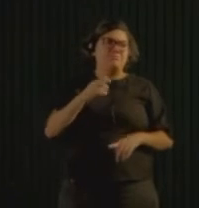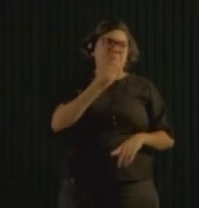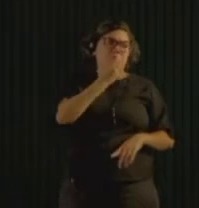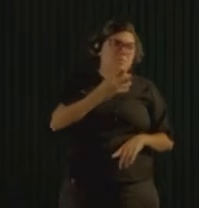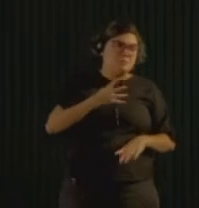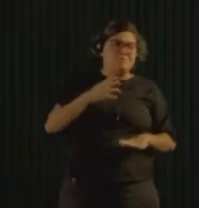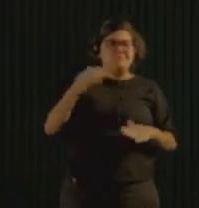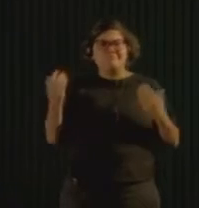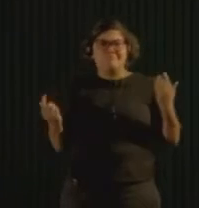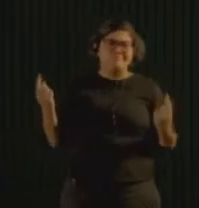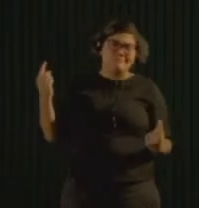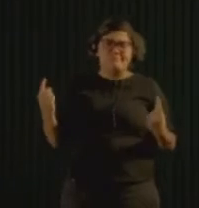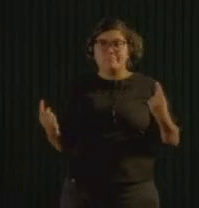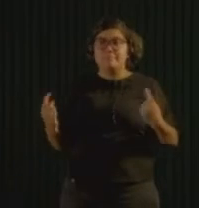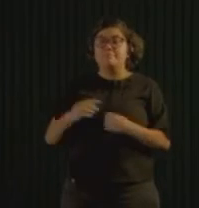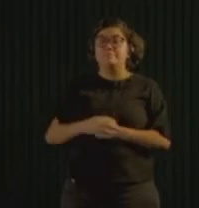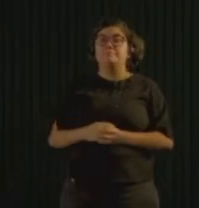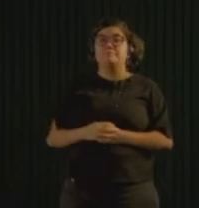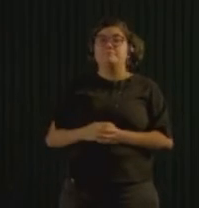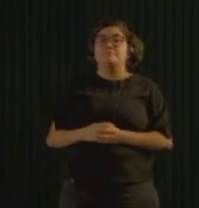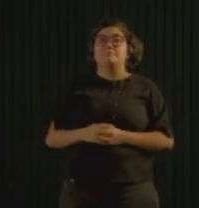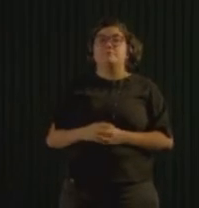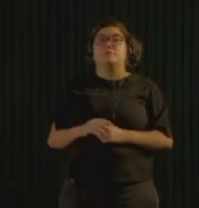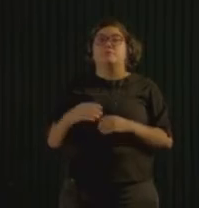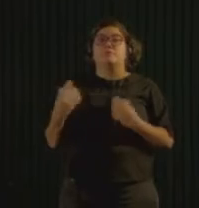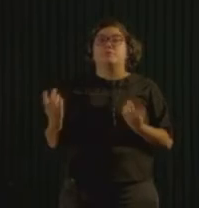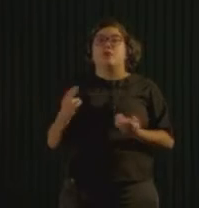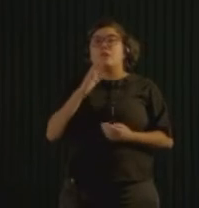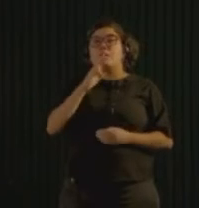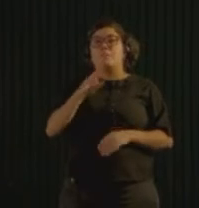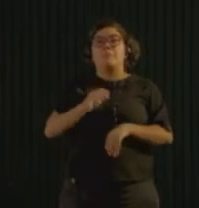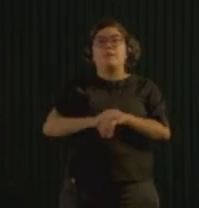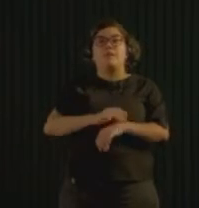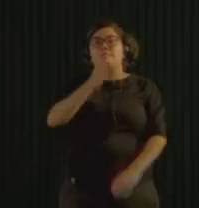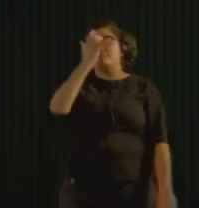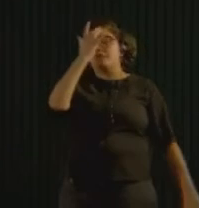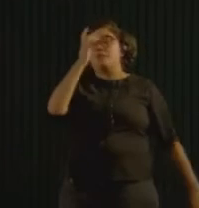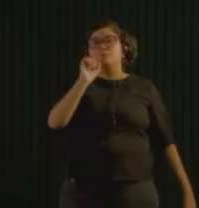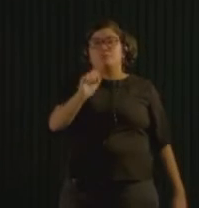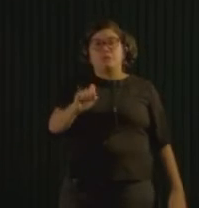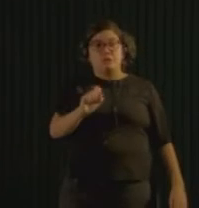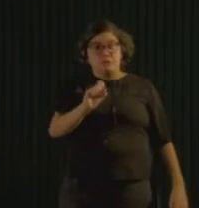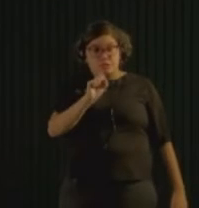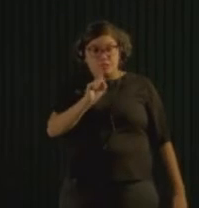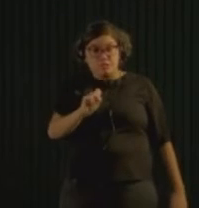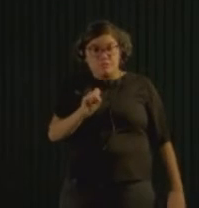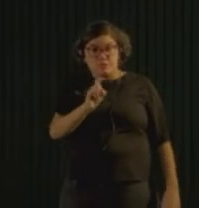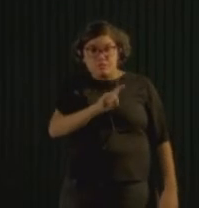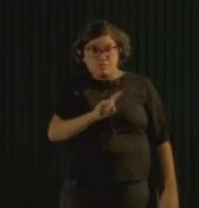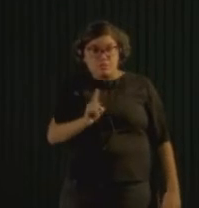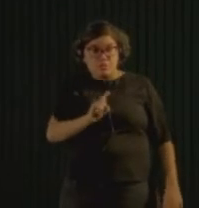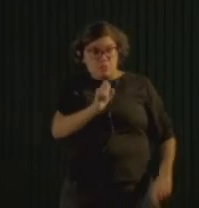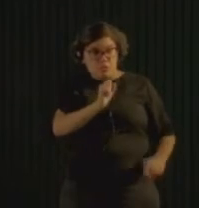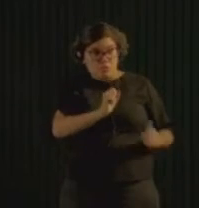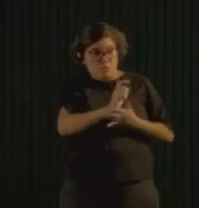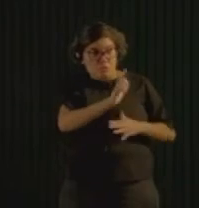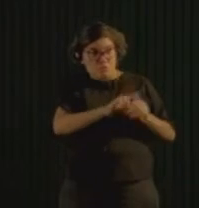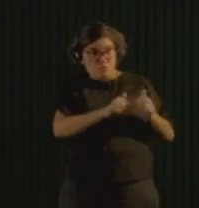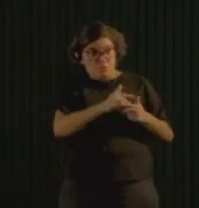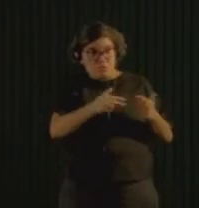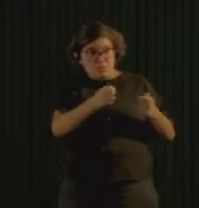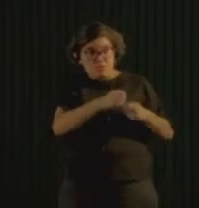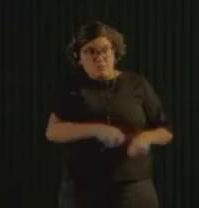so the easiest answer to all of this is, if you don't buy an object, you don't have to worry whatsoever. In fact, the solution